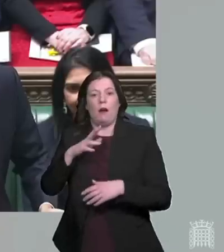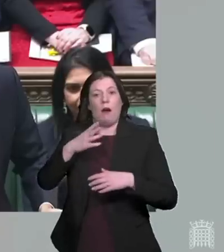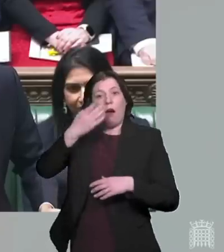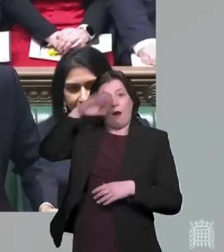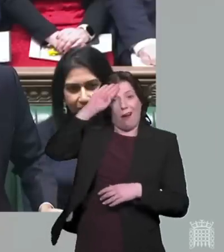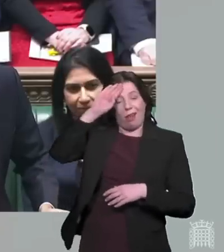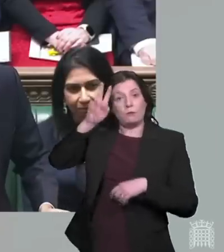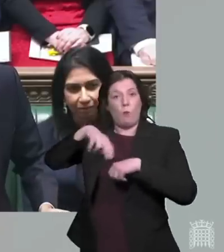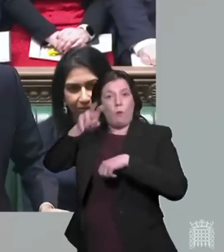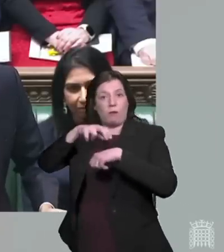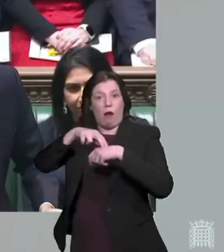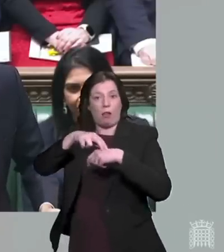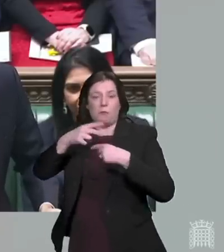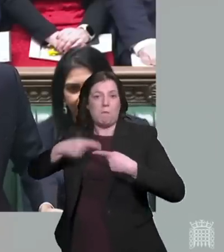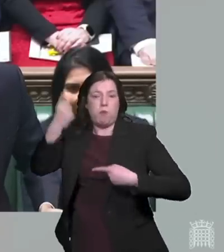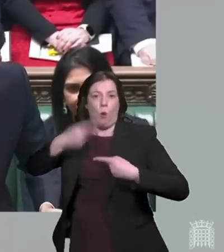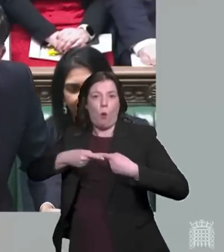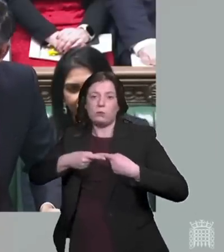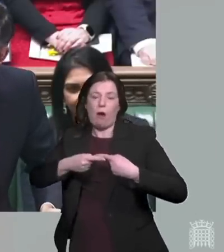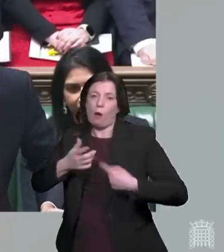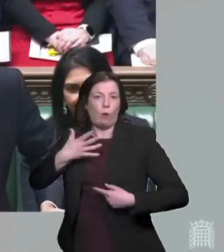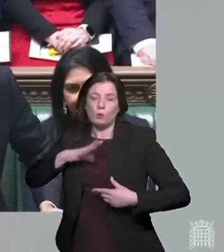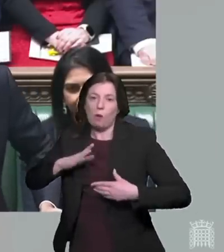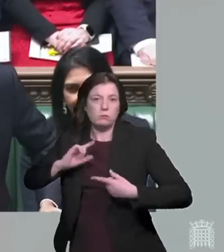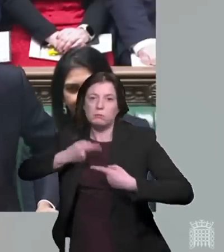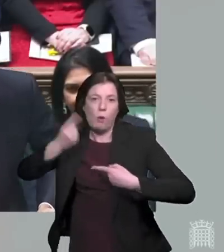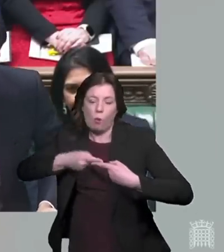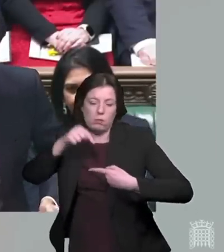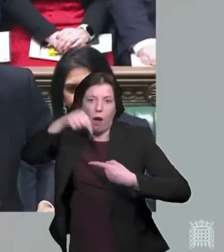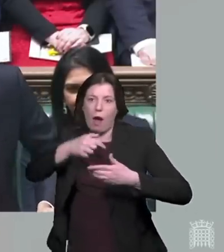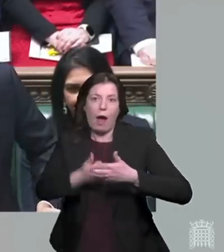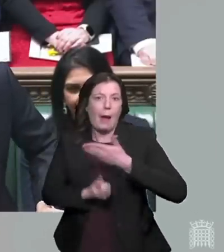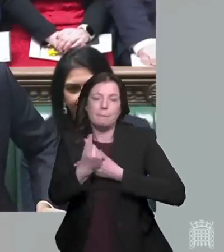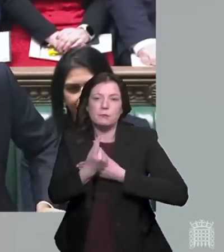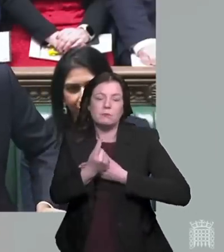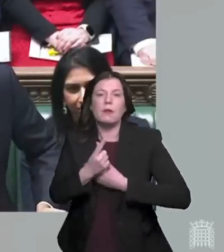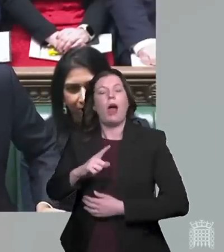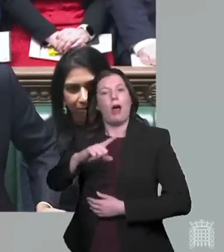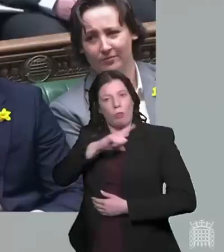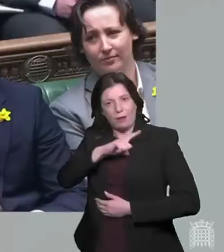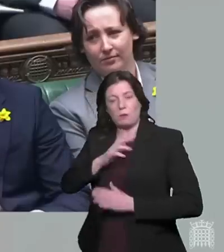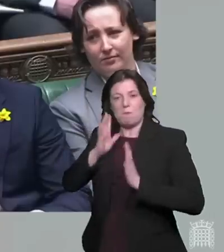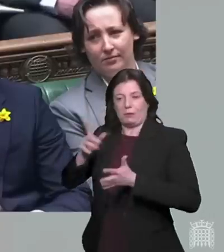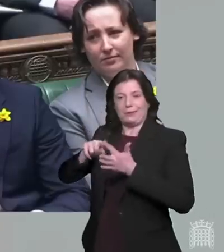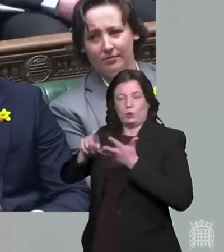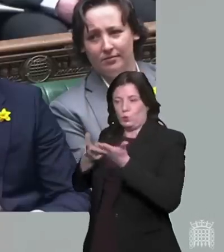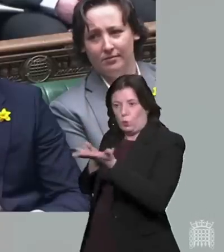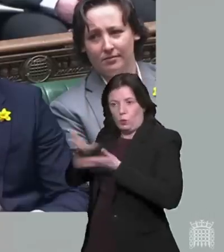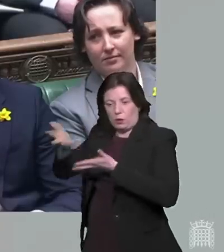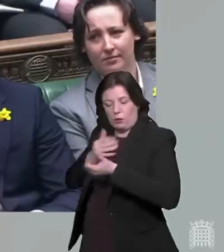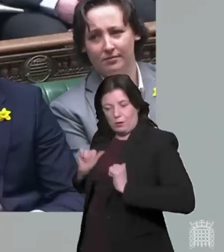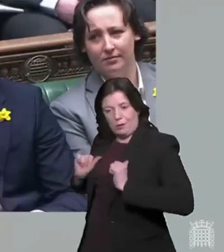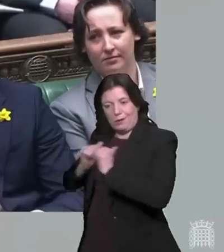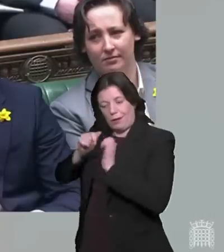island of Ireland between North and South. That is what is crucial to achieve in getting the right framework for the arrangements in Northern Ireland,